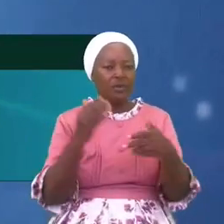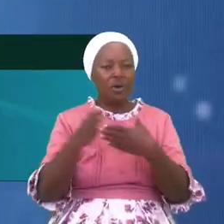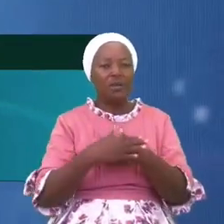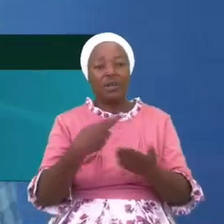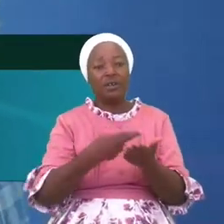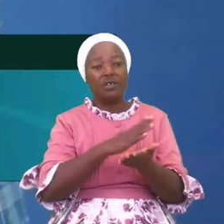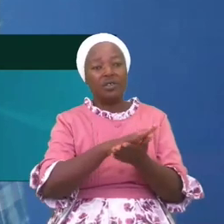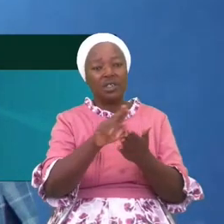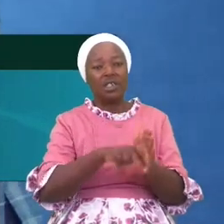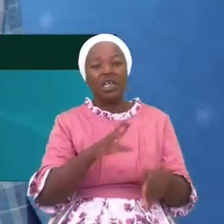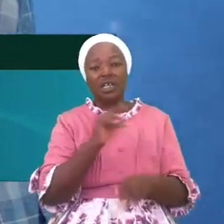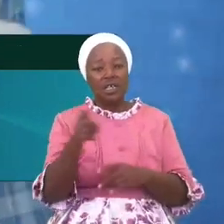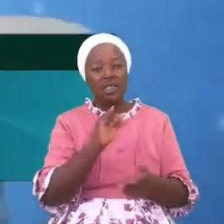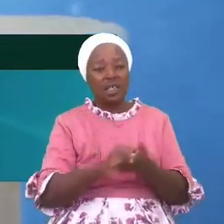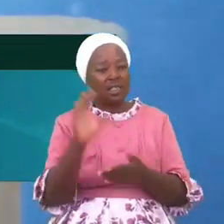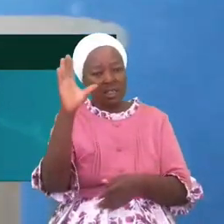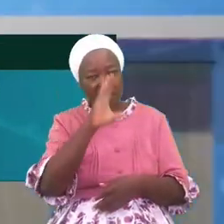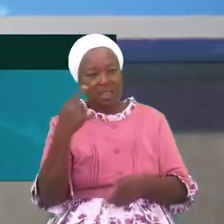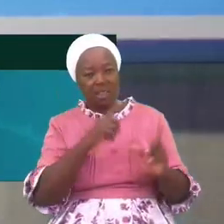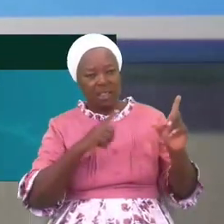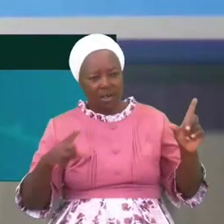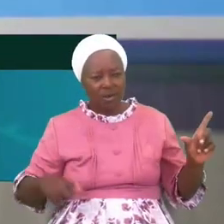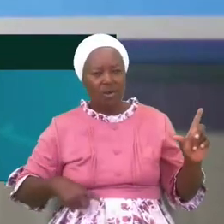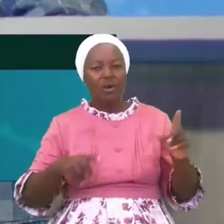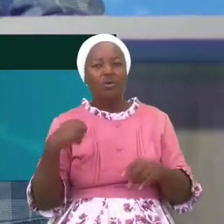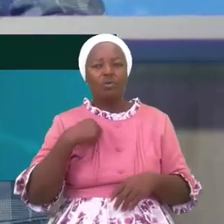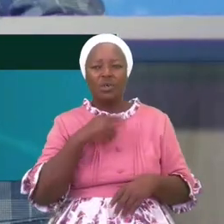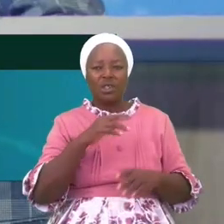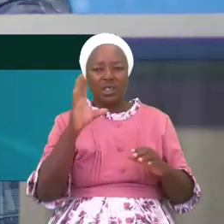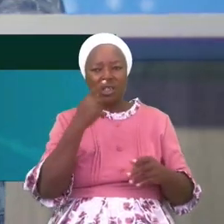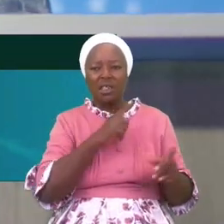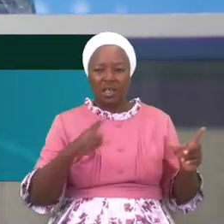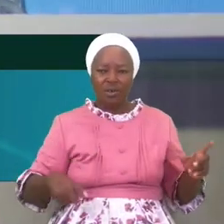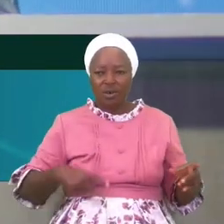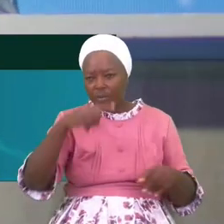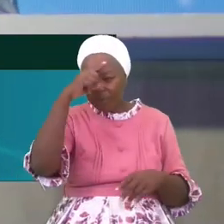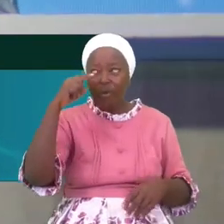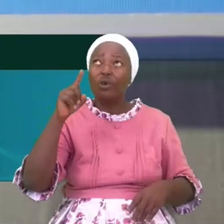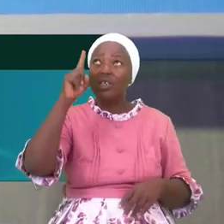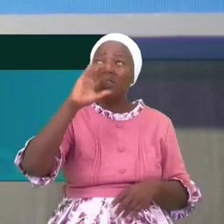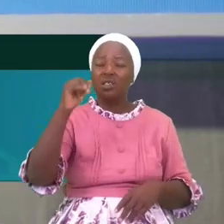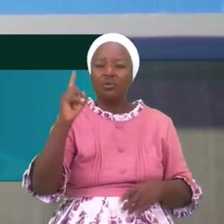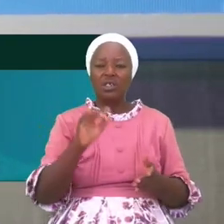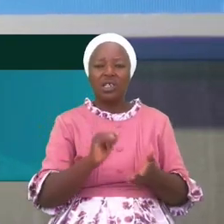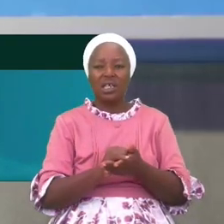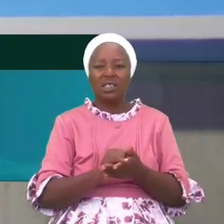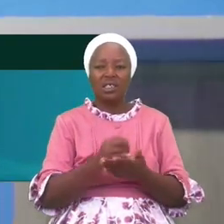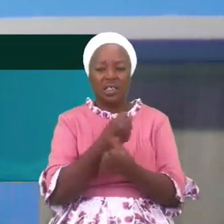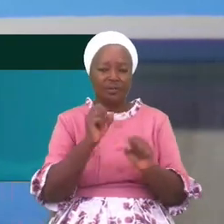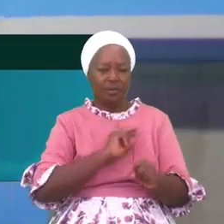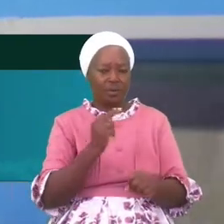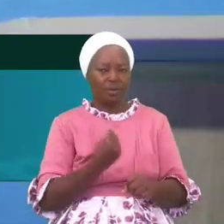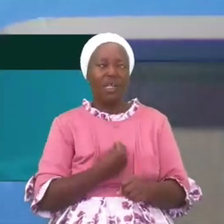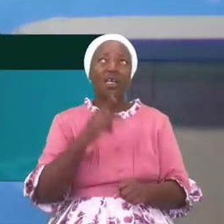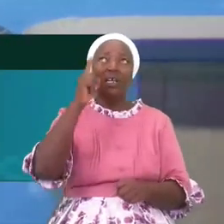We're seeking the Lord because is the Lord our Savior? Is the Lord our sanctifier? Is the Lord